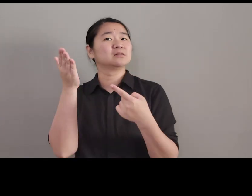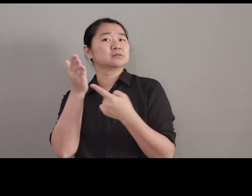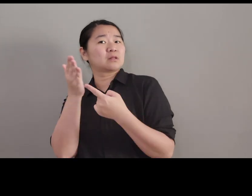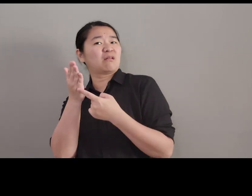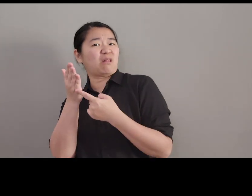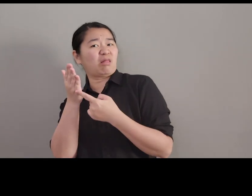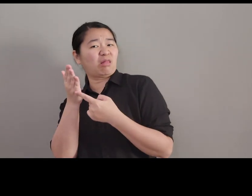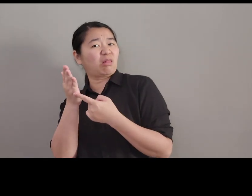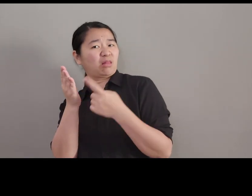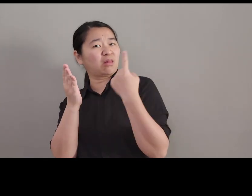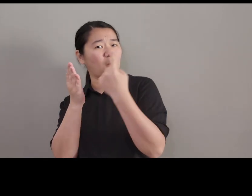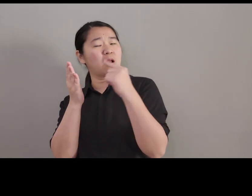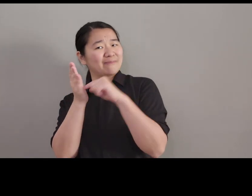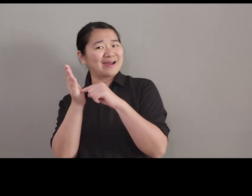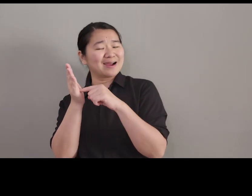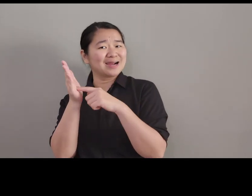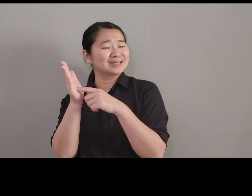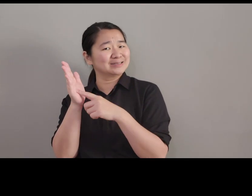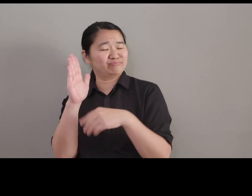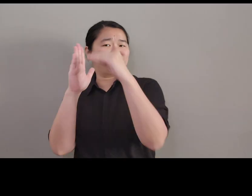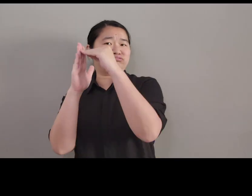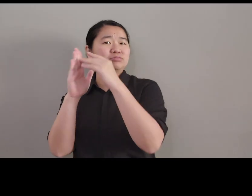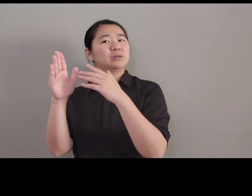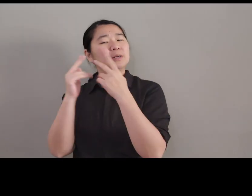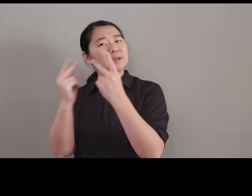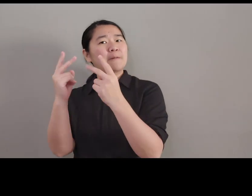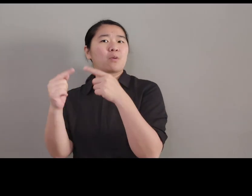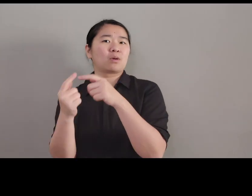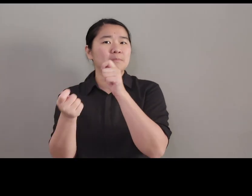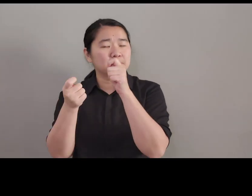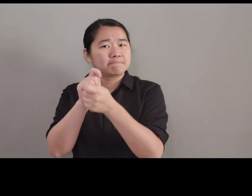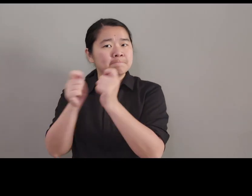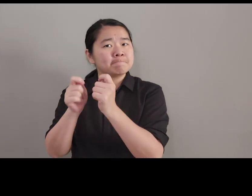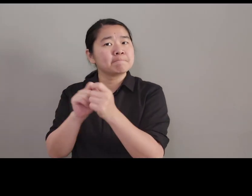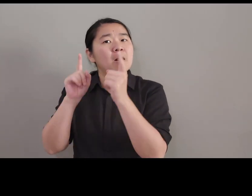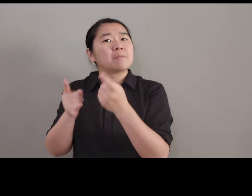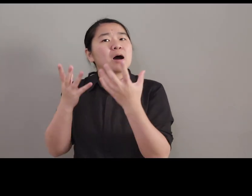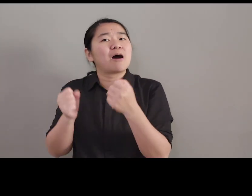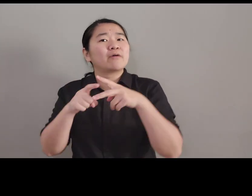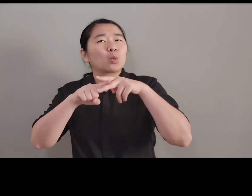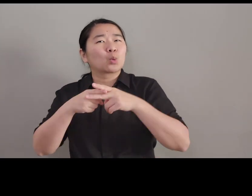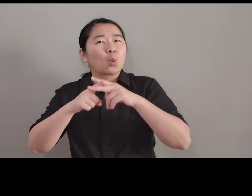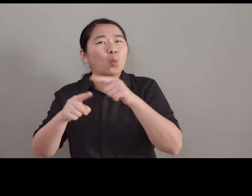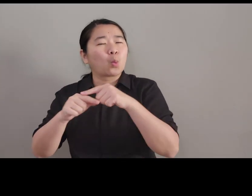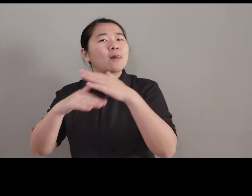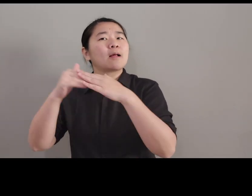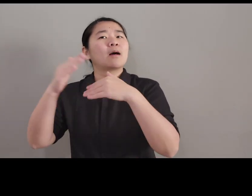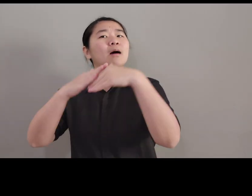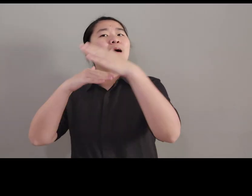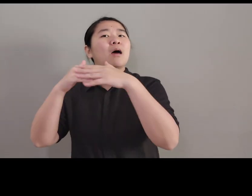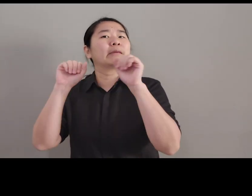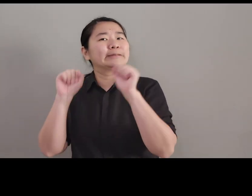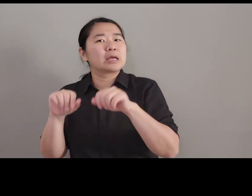things, and which is plenty of important, but we're getting pretty good at building tools that can educate people about issues where they